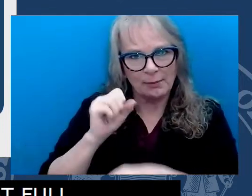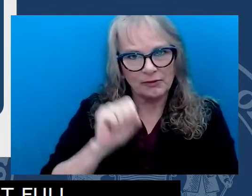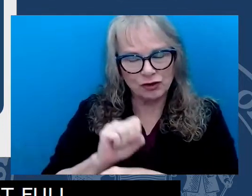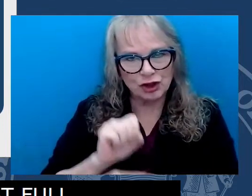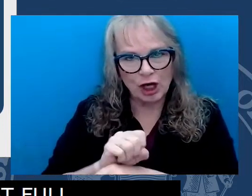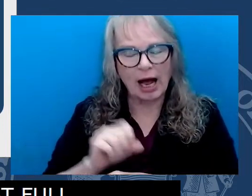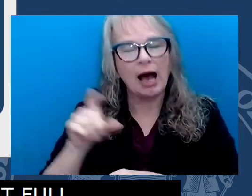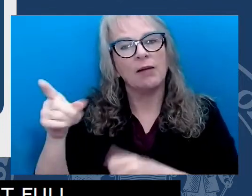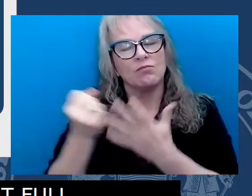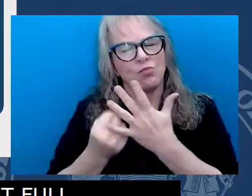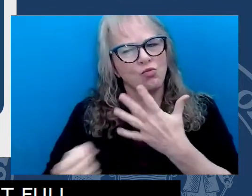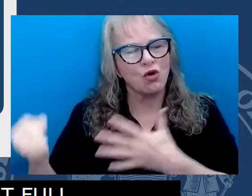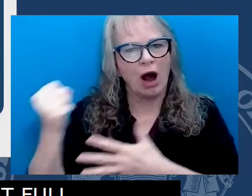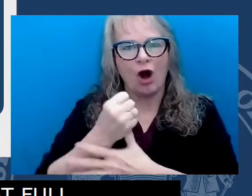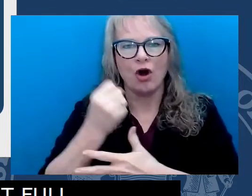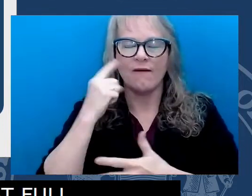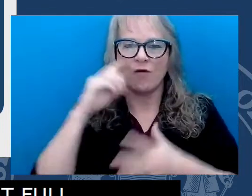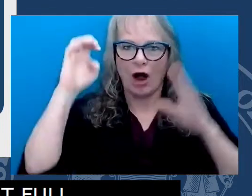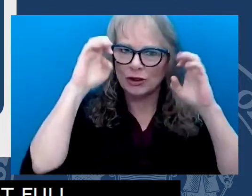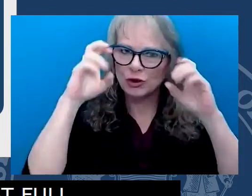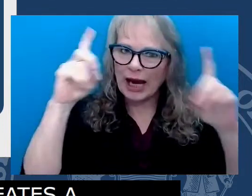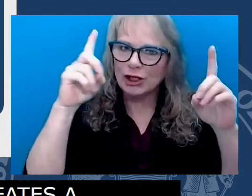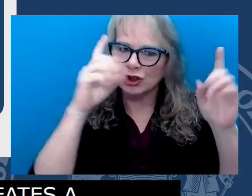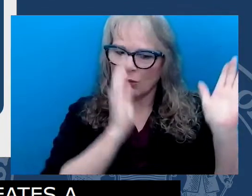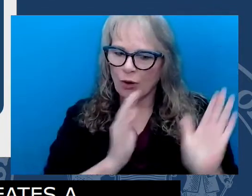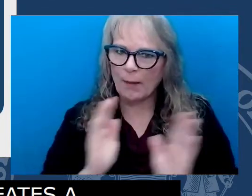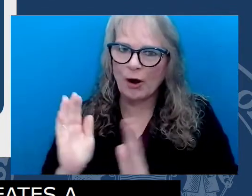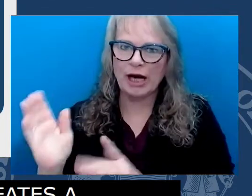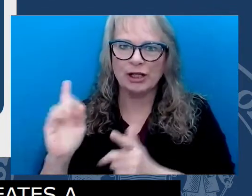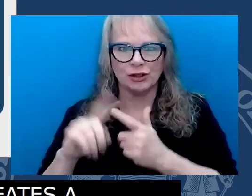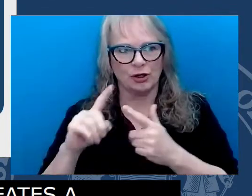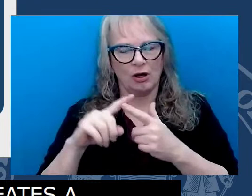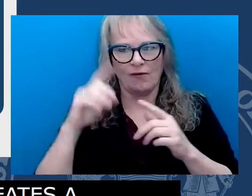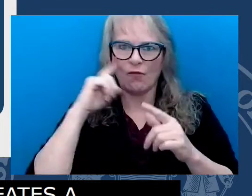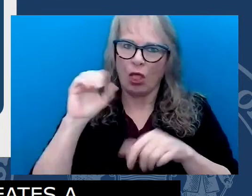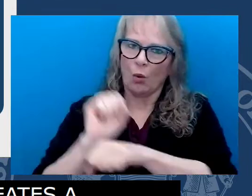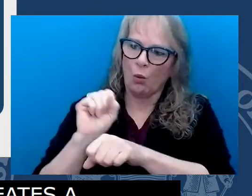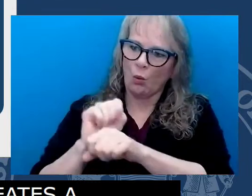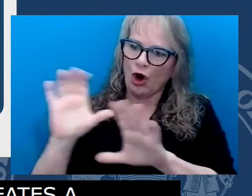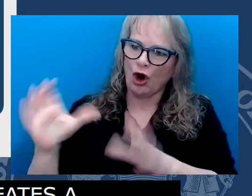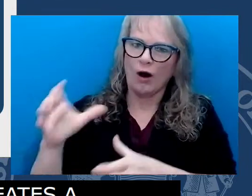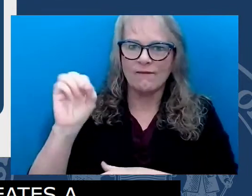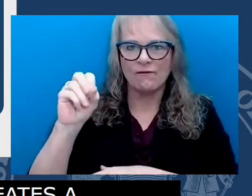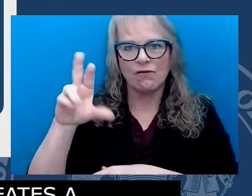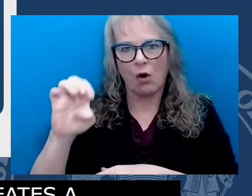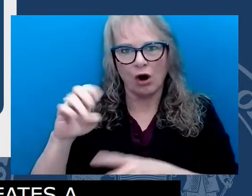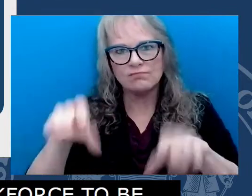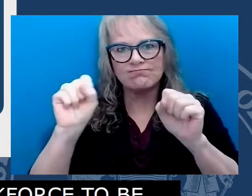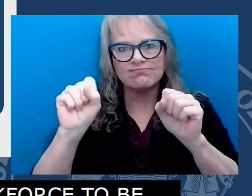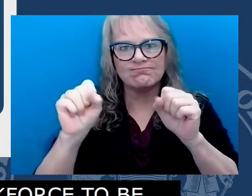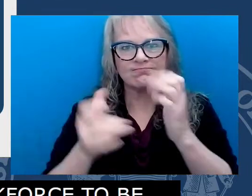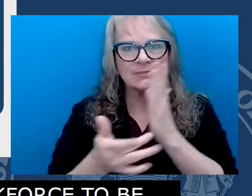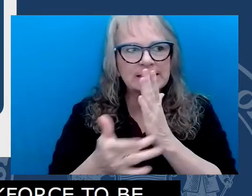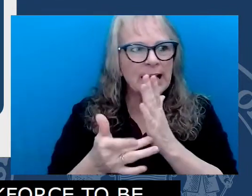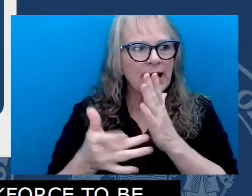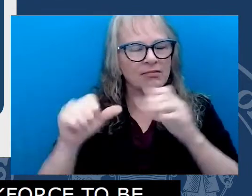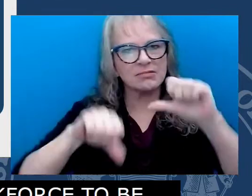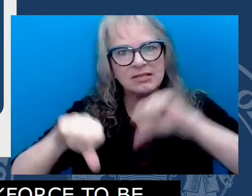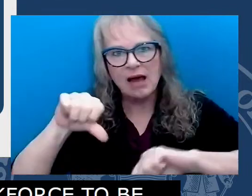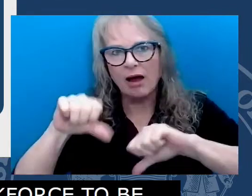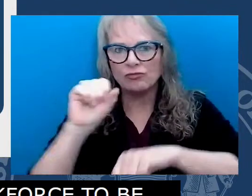educational preparation for a workforce to be able to take these more science and tech-based jobs. We do have